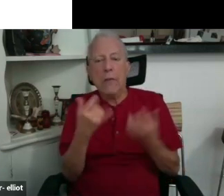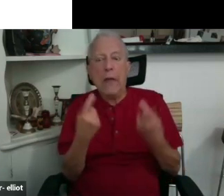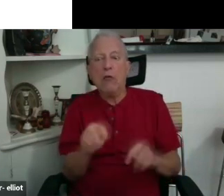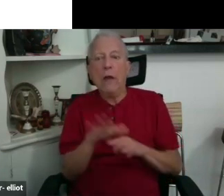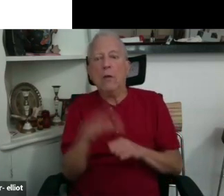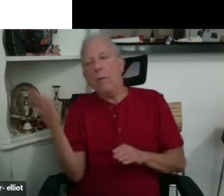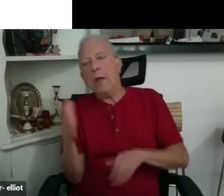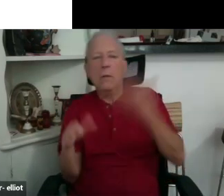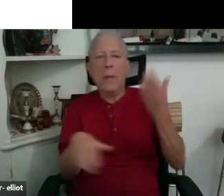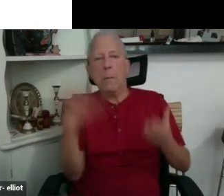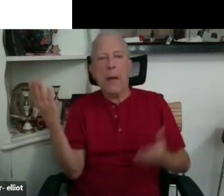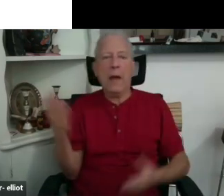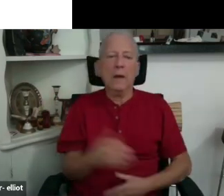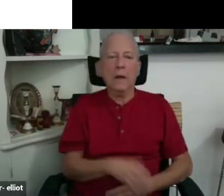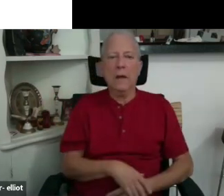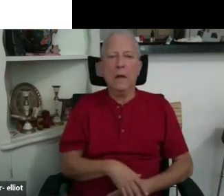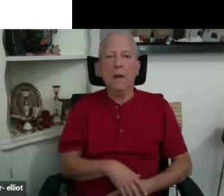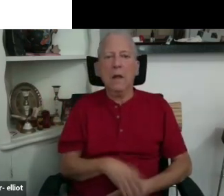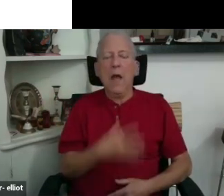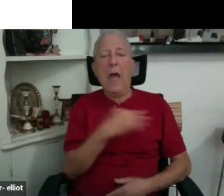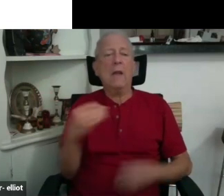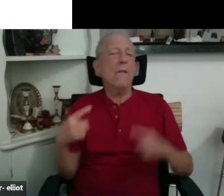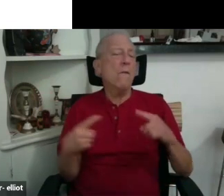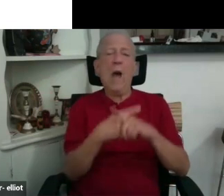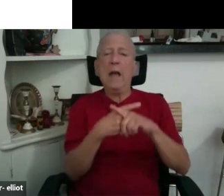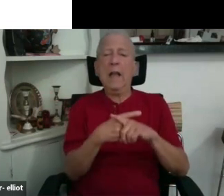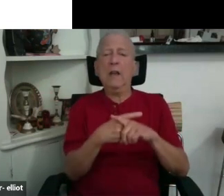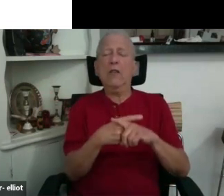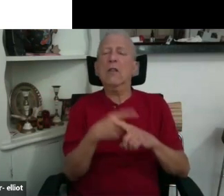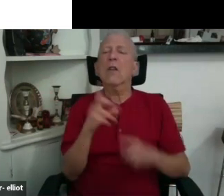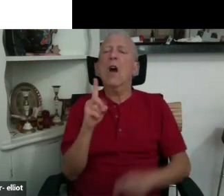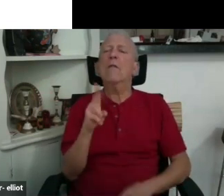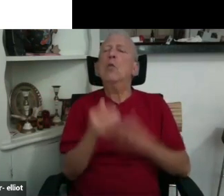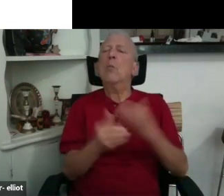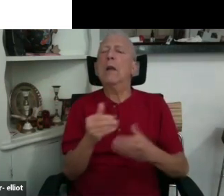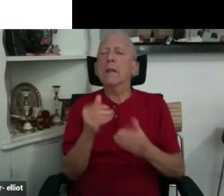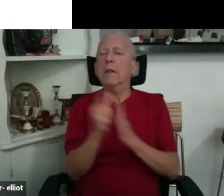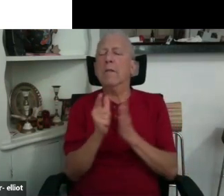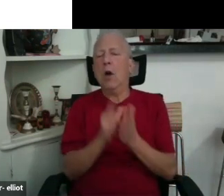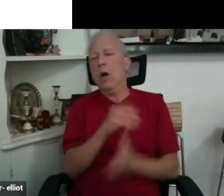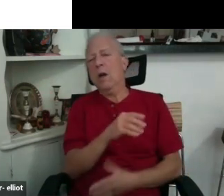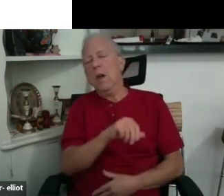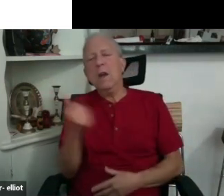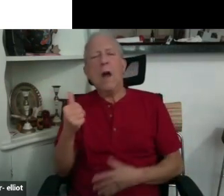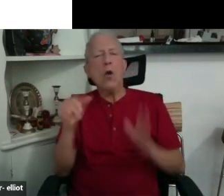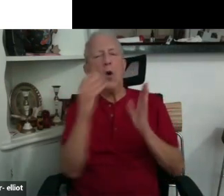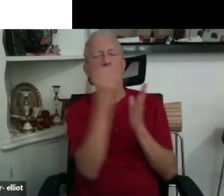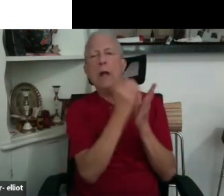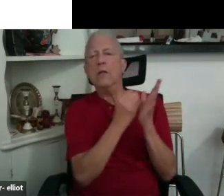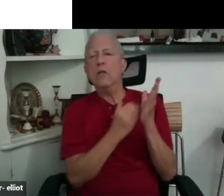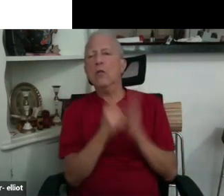as like violations of like due process of law and other like constitutional